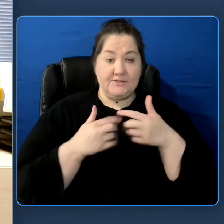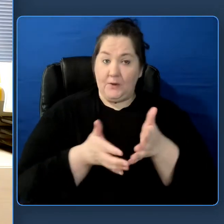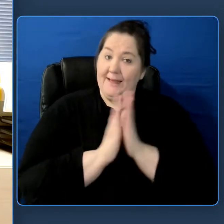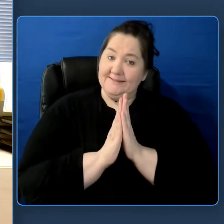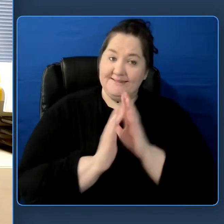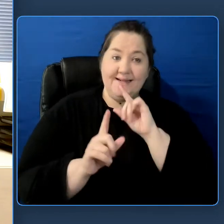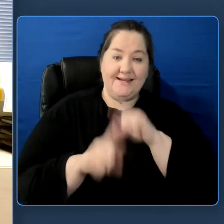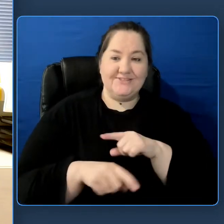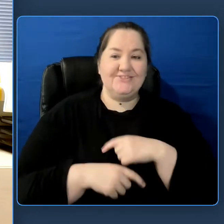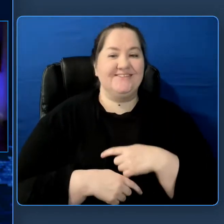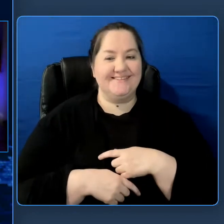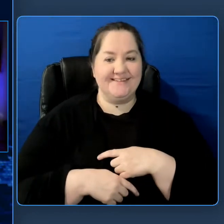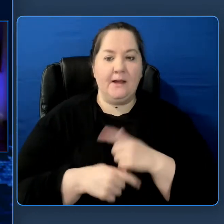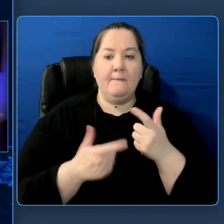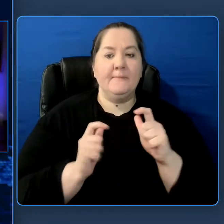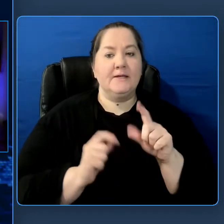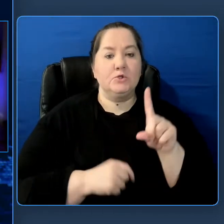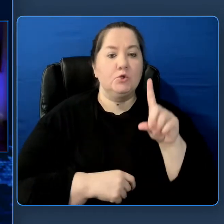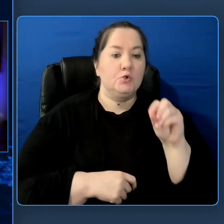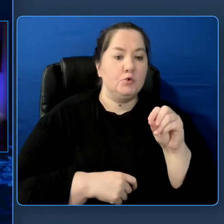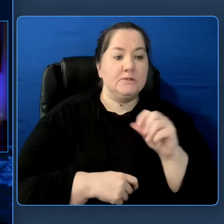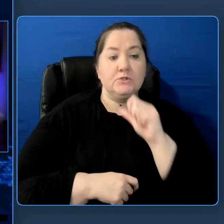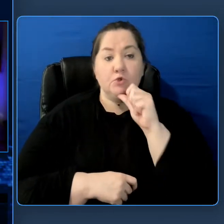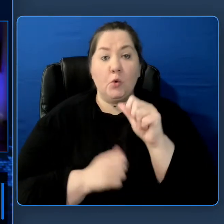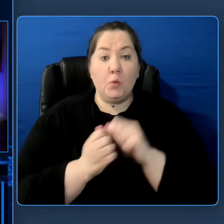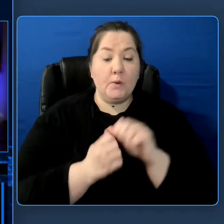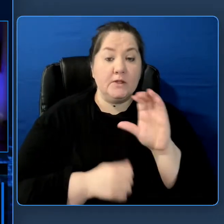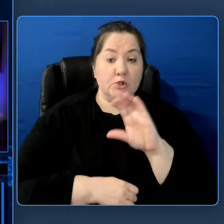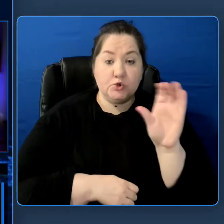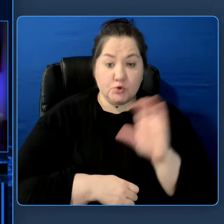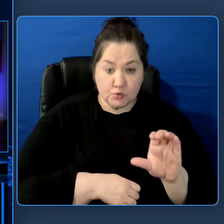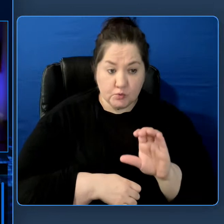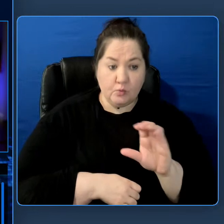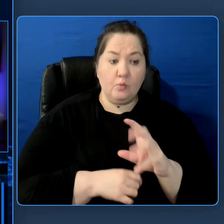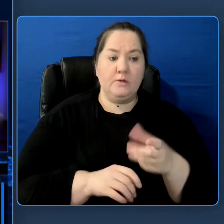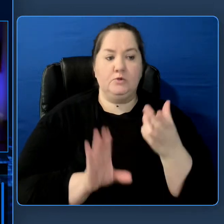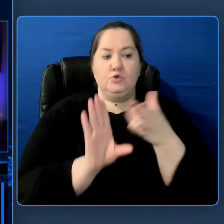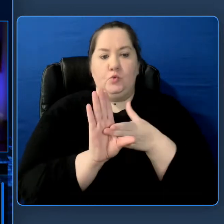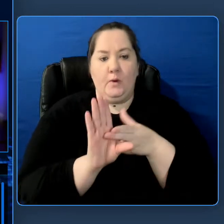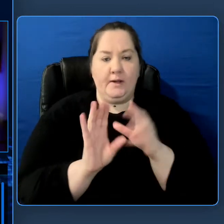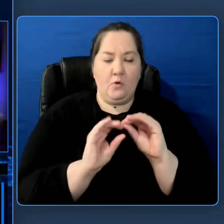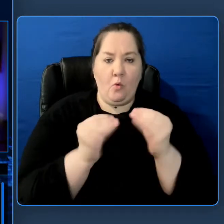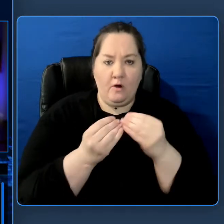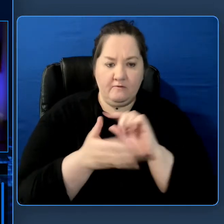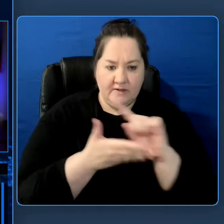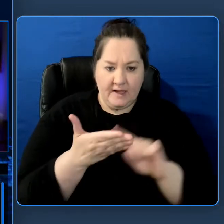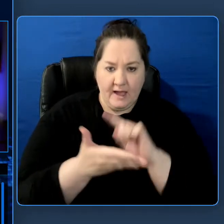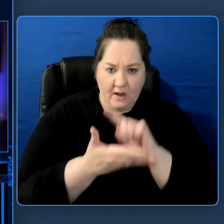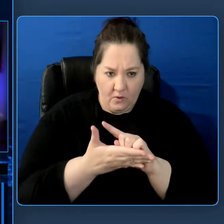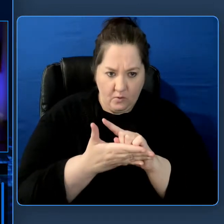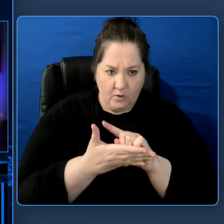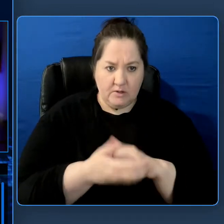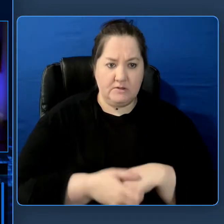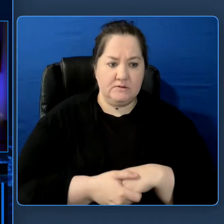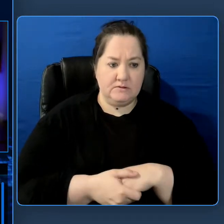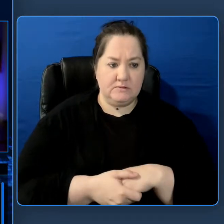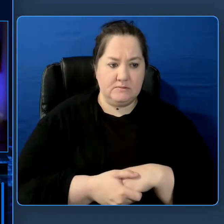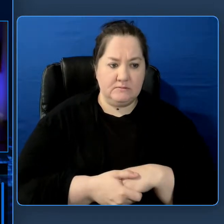it. What are the biggest do's and don'ts with Zoom when joining office hours?